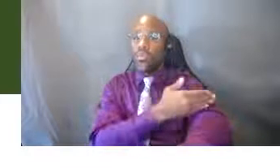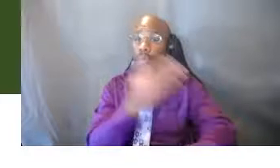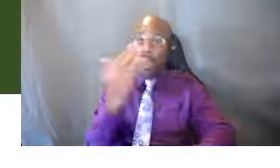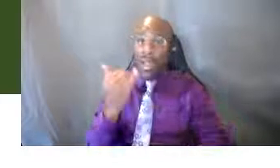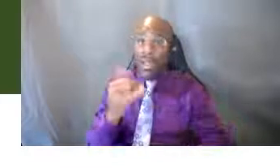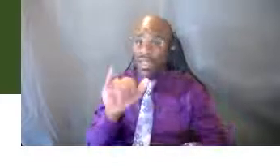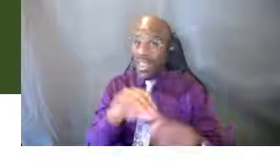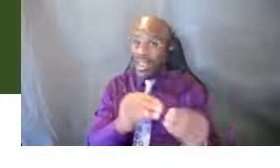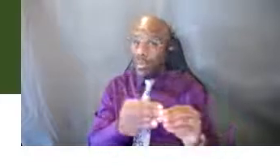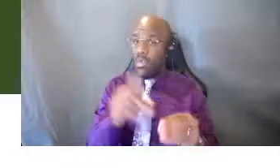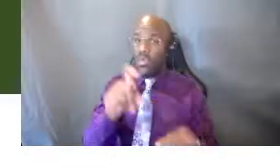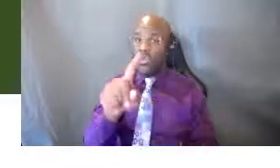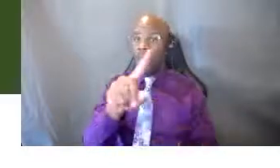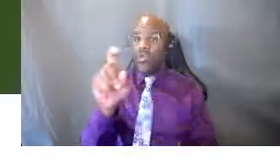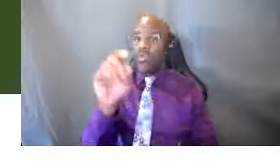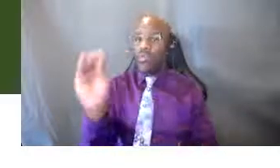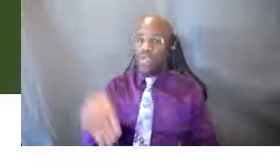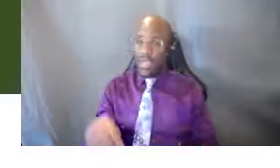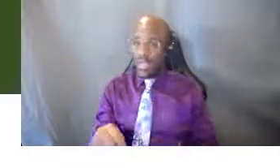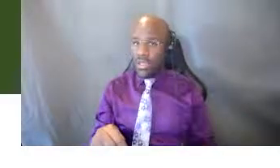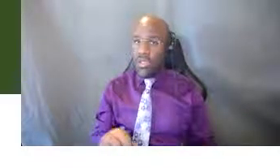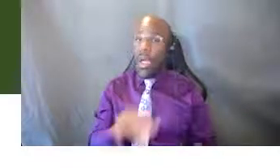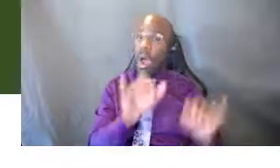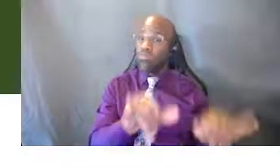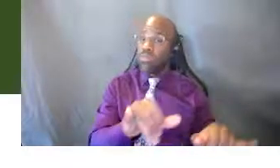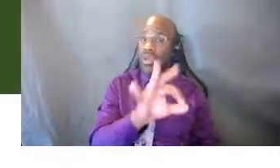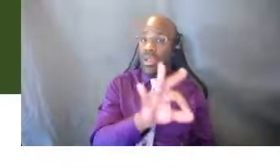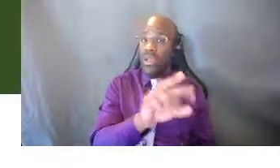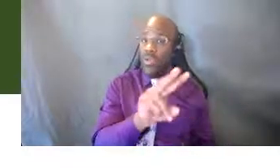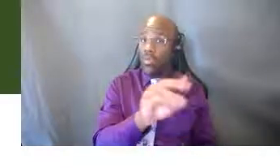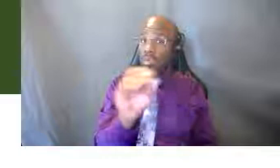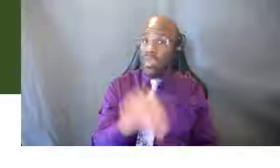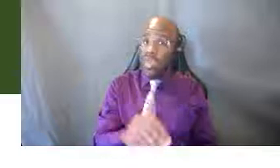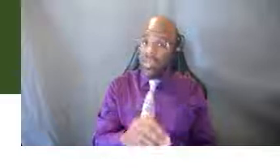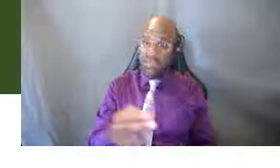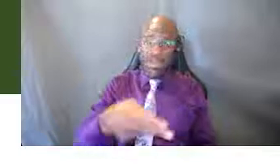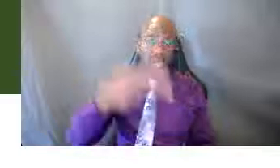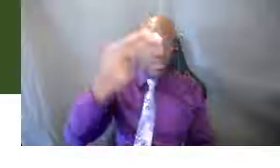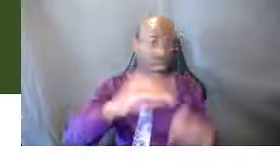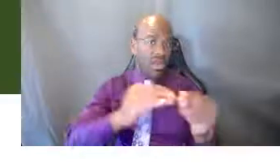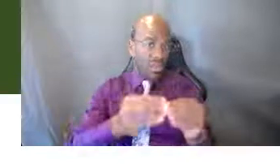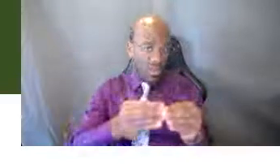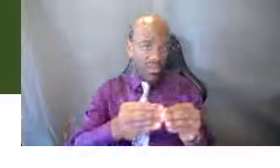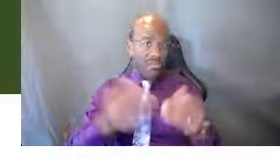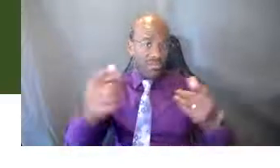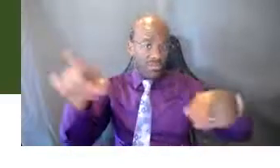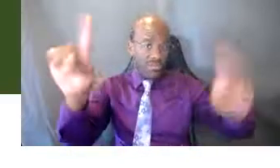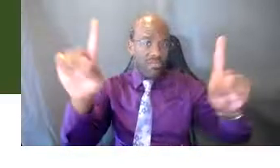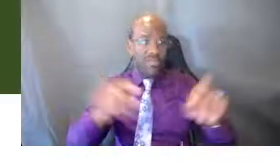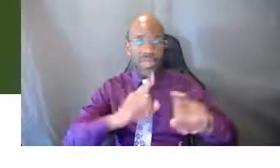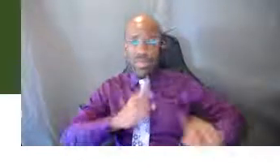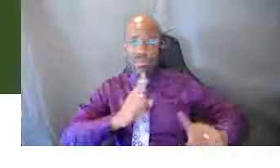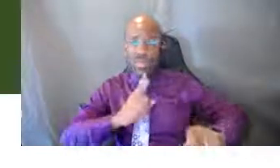but 92% is still that's a high number. 92% of mental health crisis